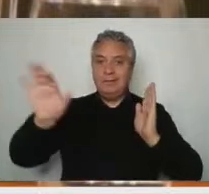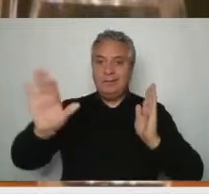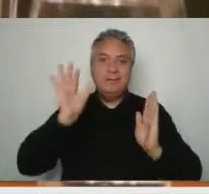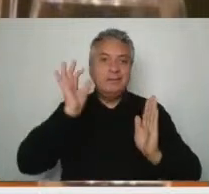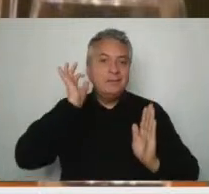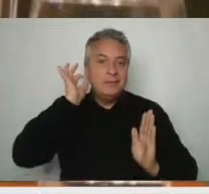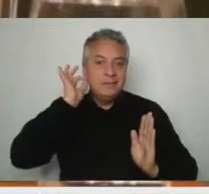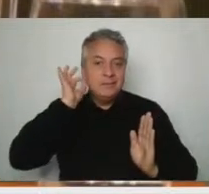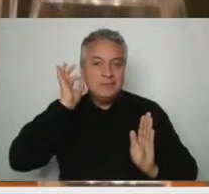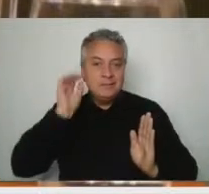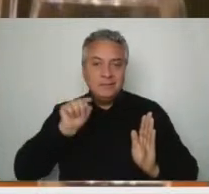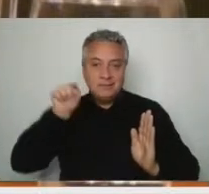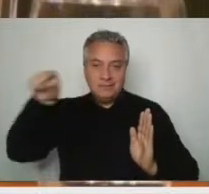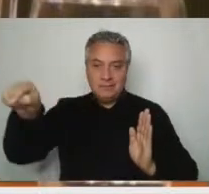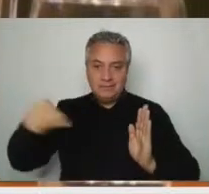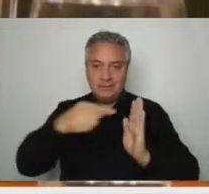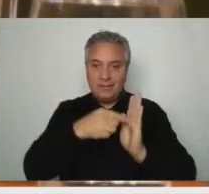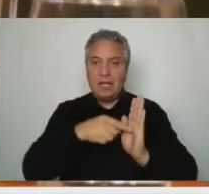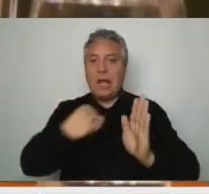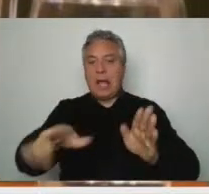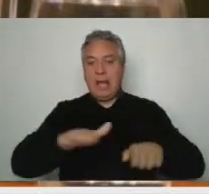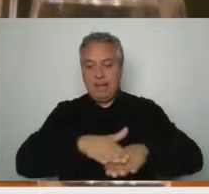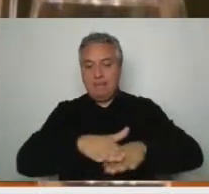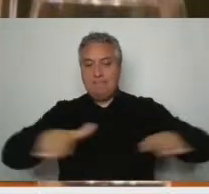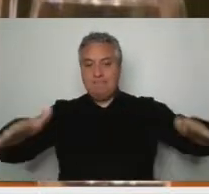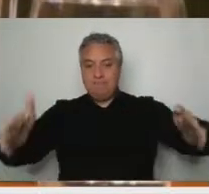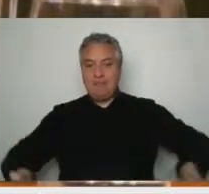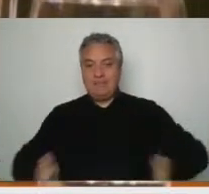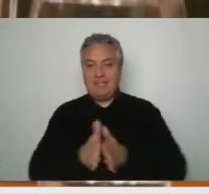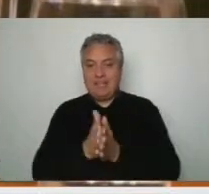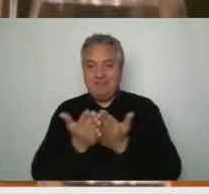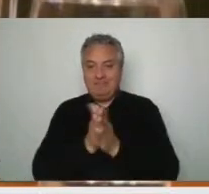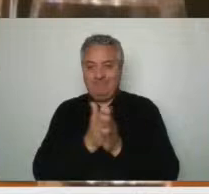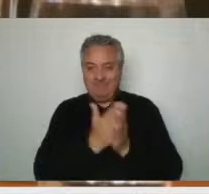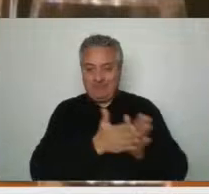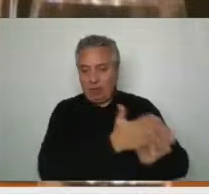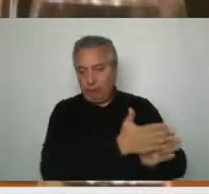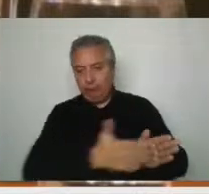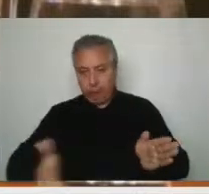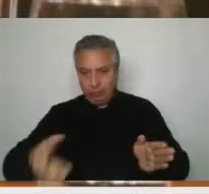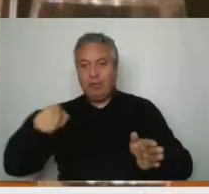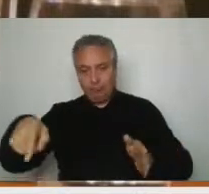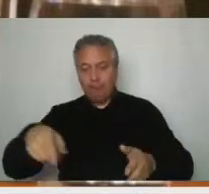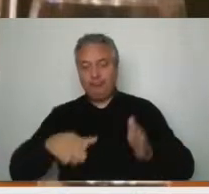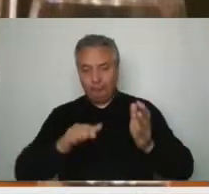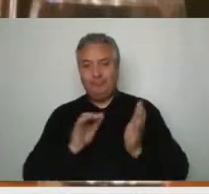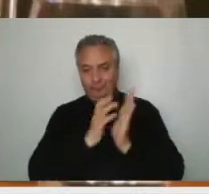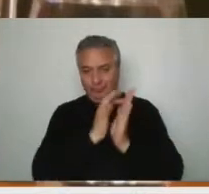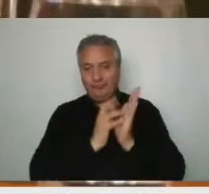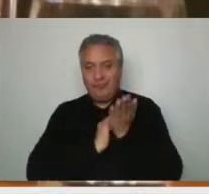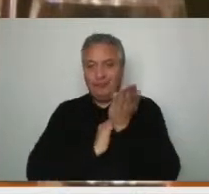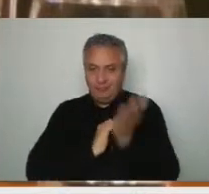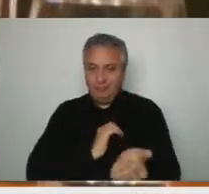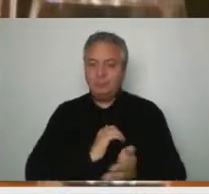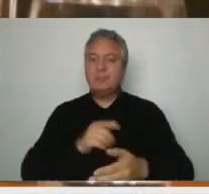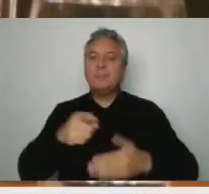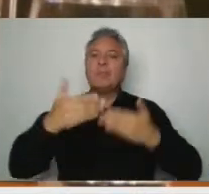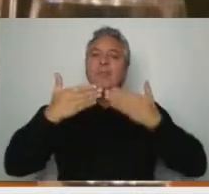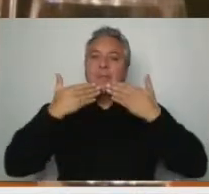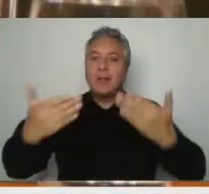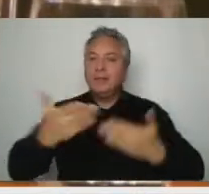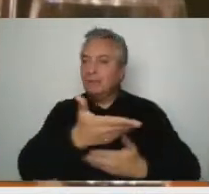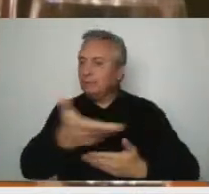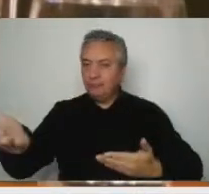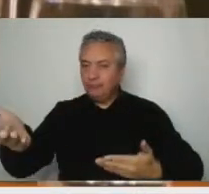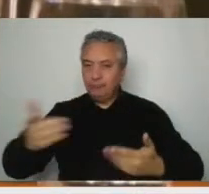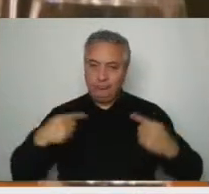bathroom, so this is available to retrieve outside at the publications table. Thank you